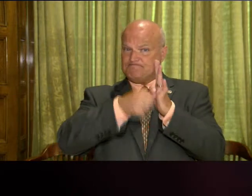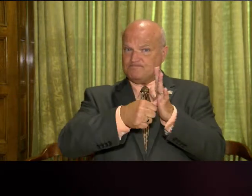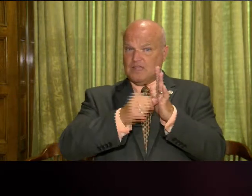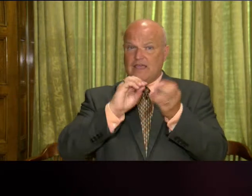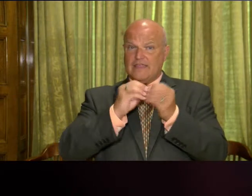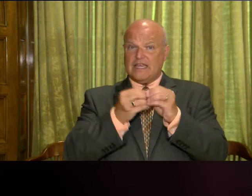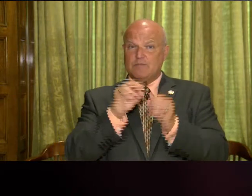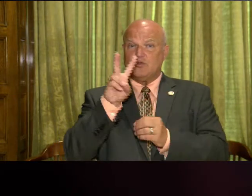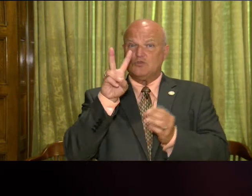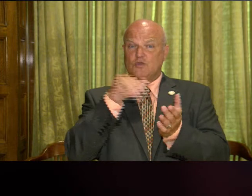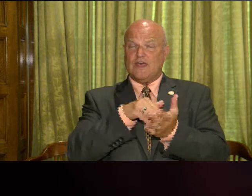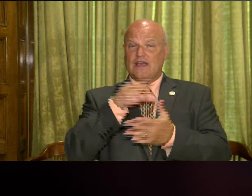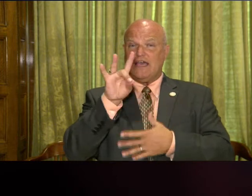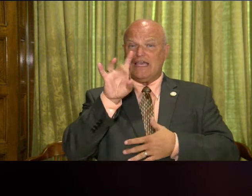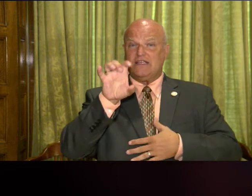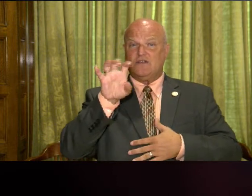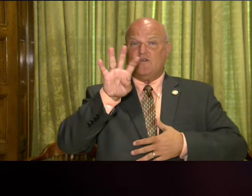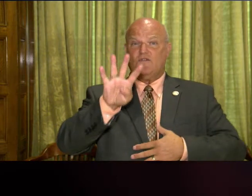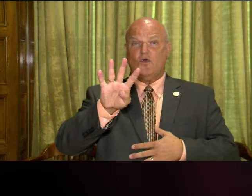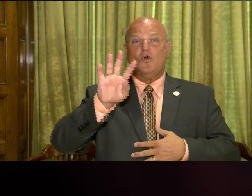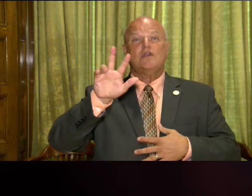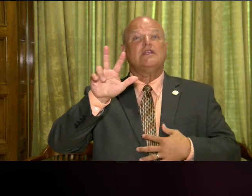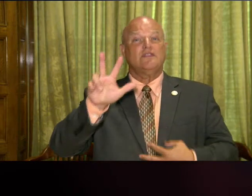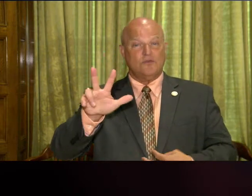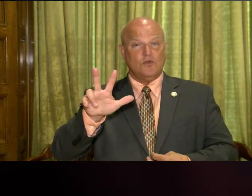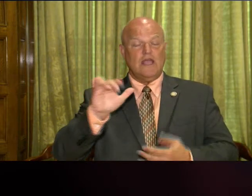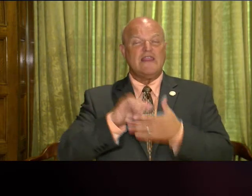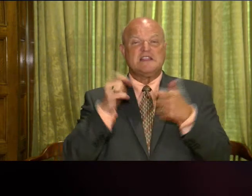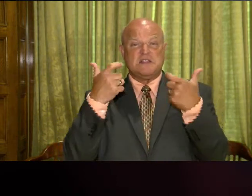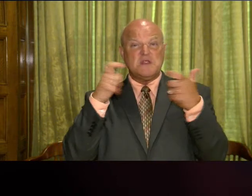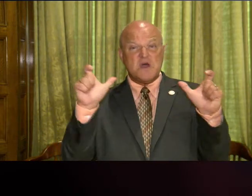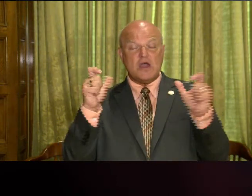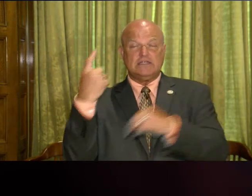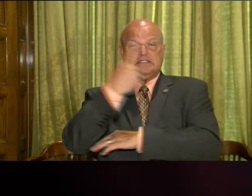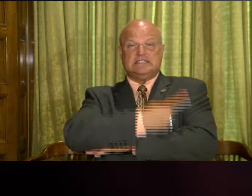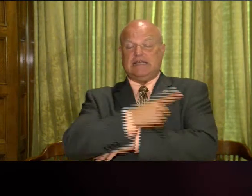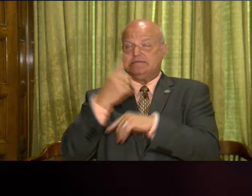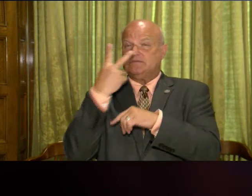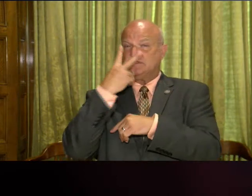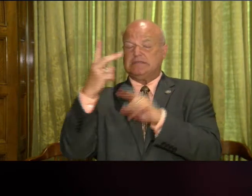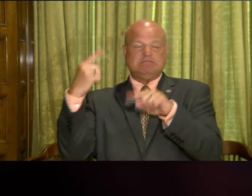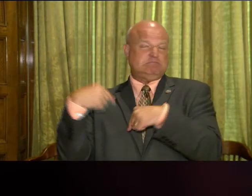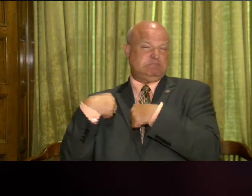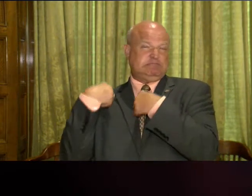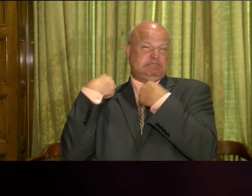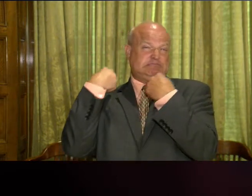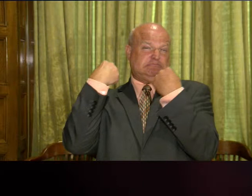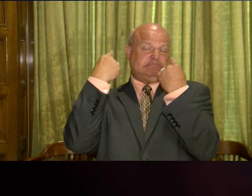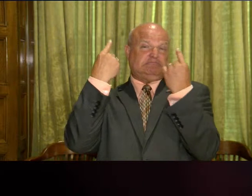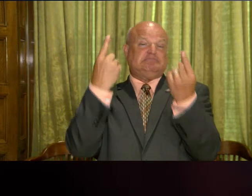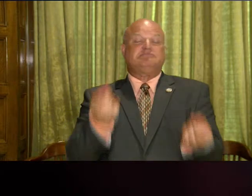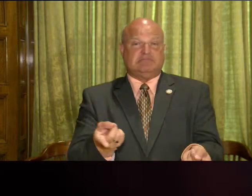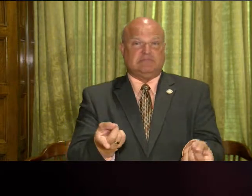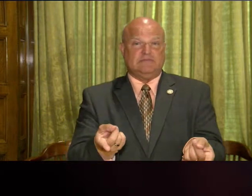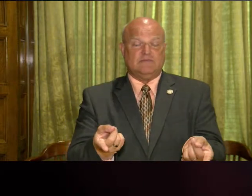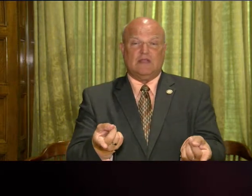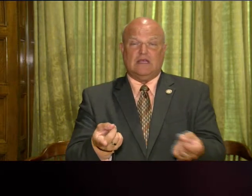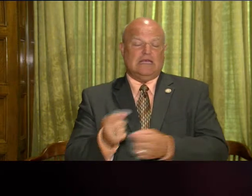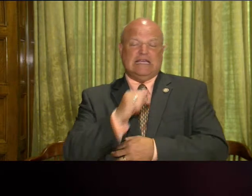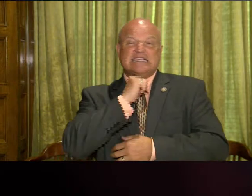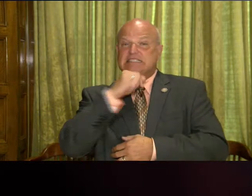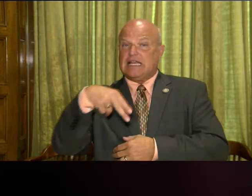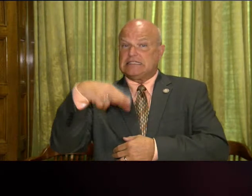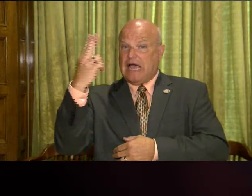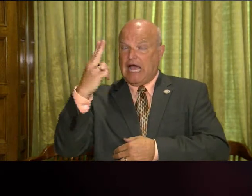number, 2,843, is one of the largest days that we've seen since the pandemic started. It's not